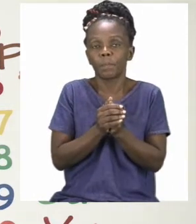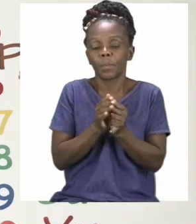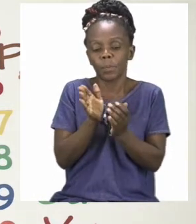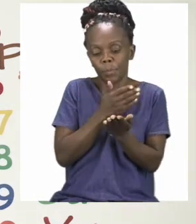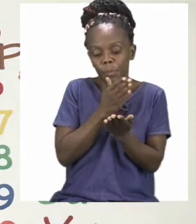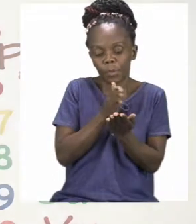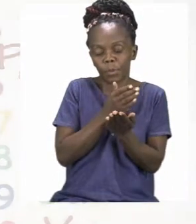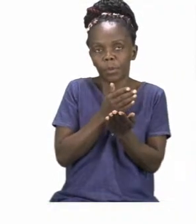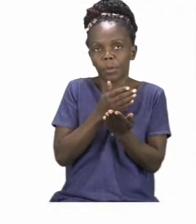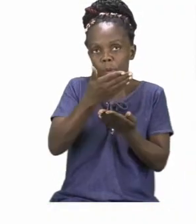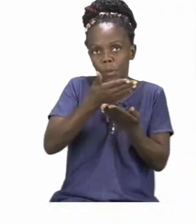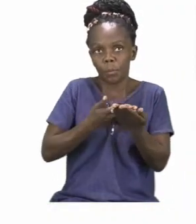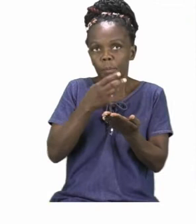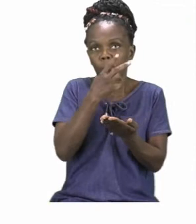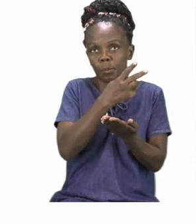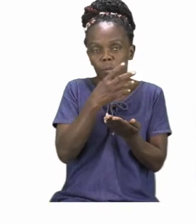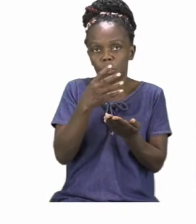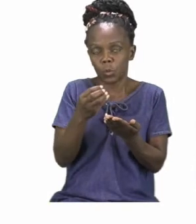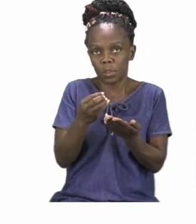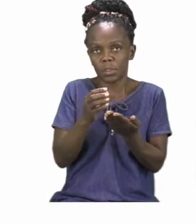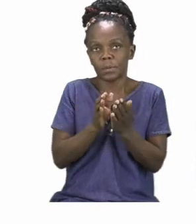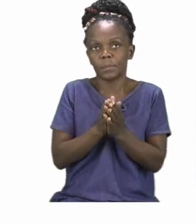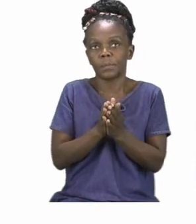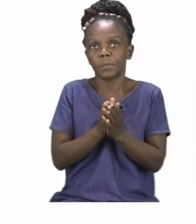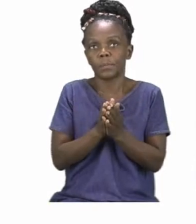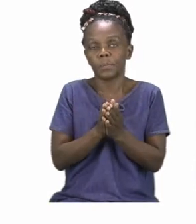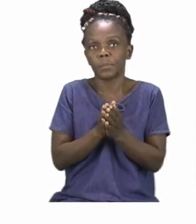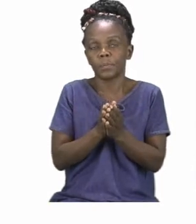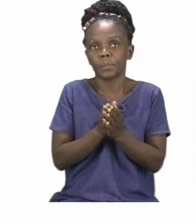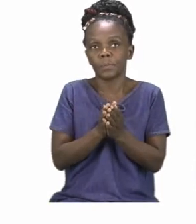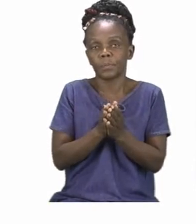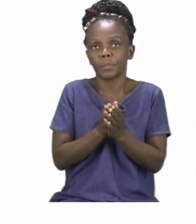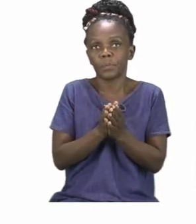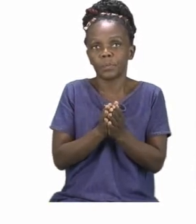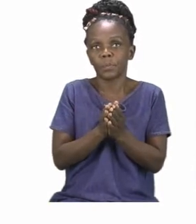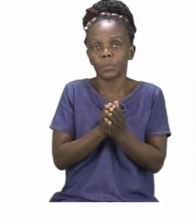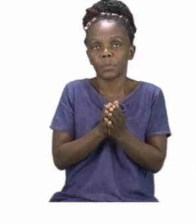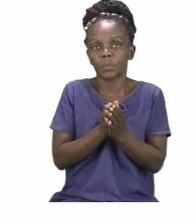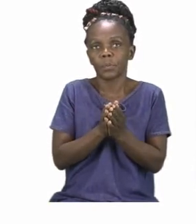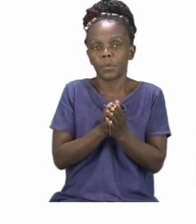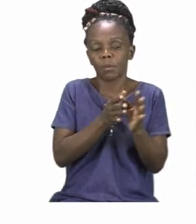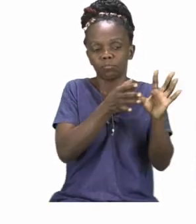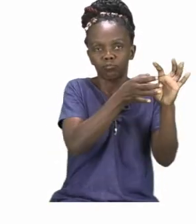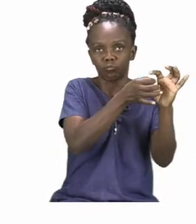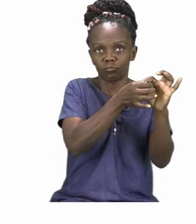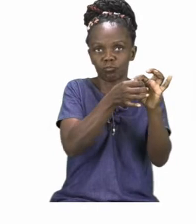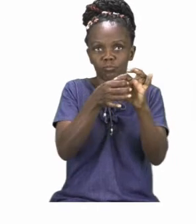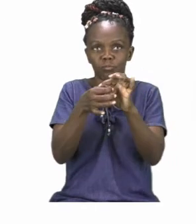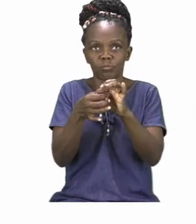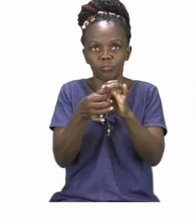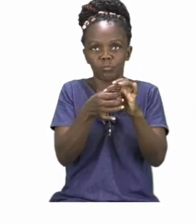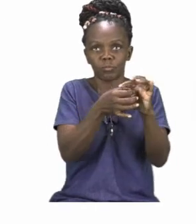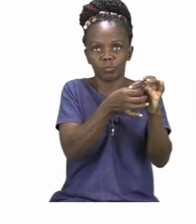page 20. On page 20, we are going to be matching. But not